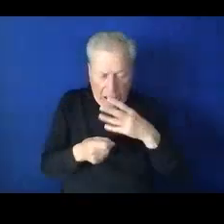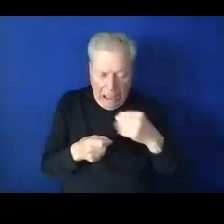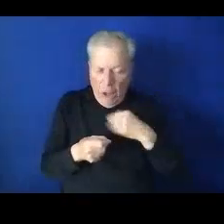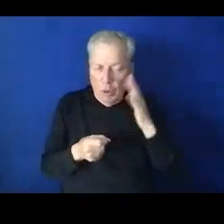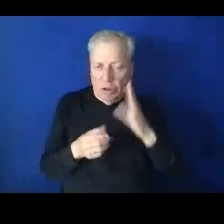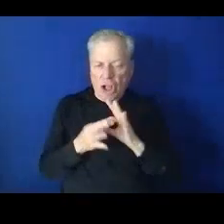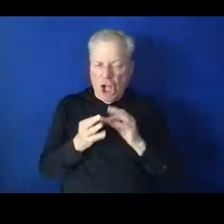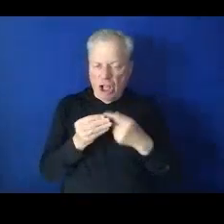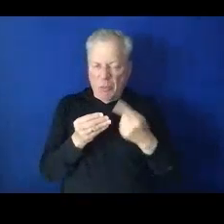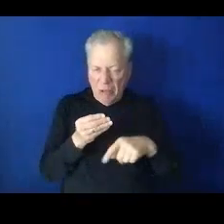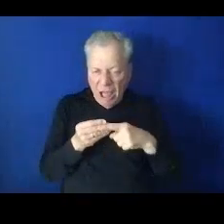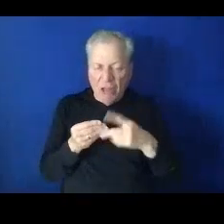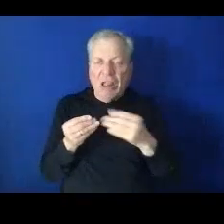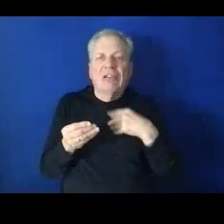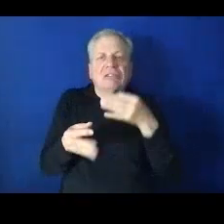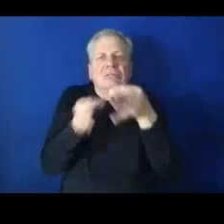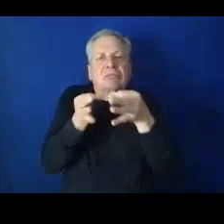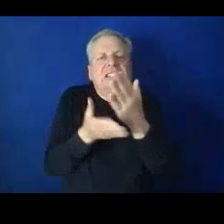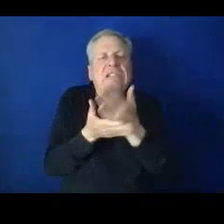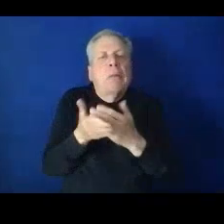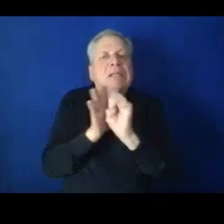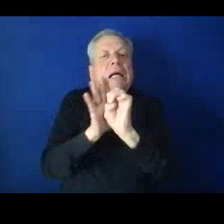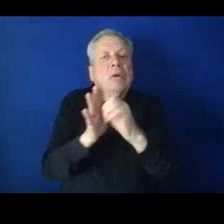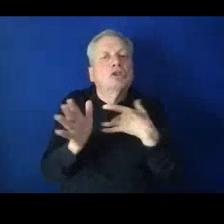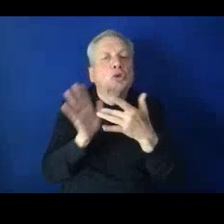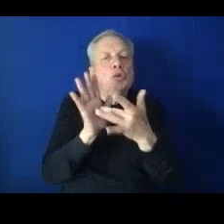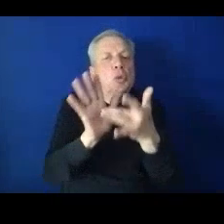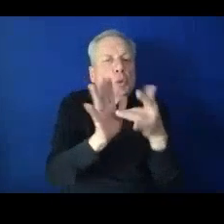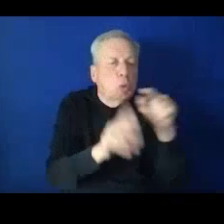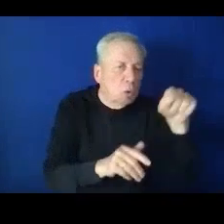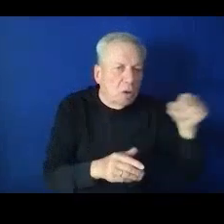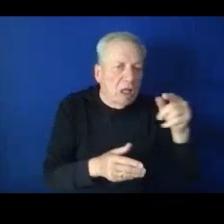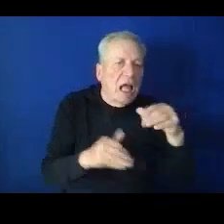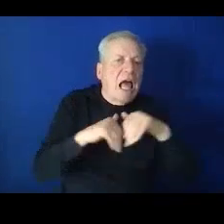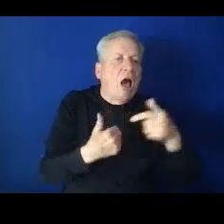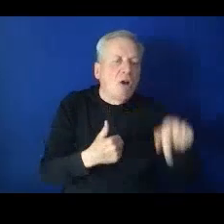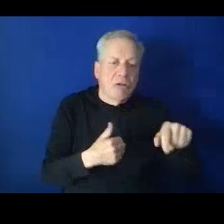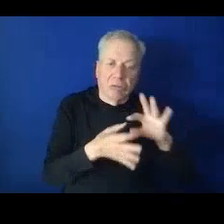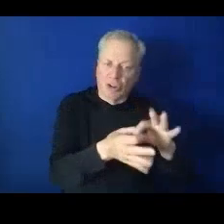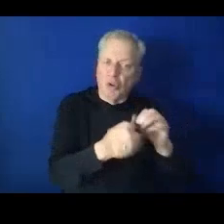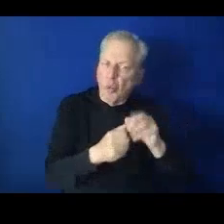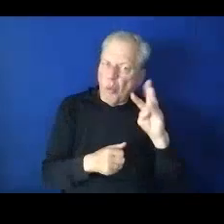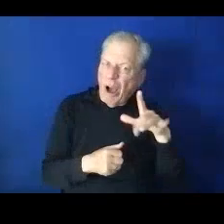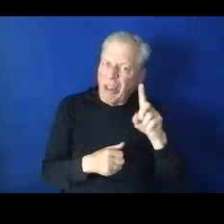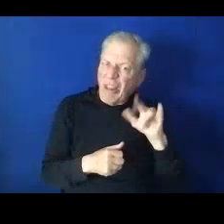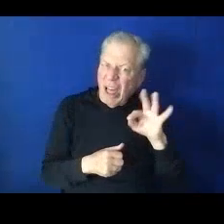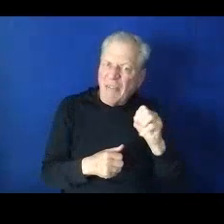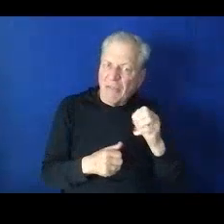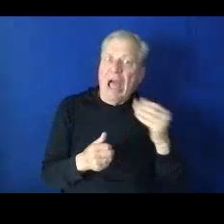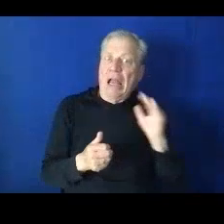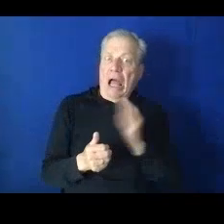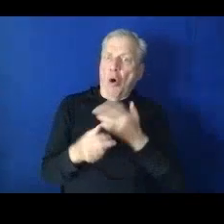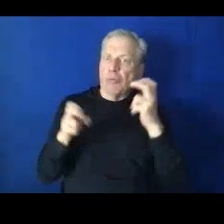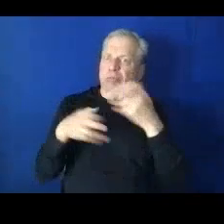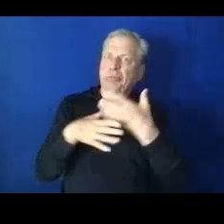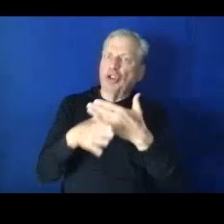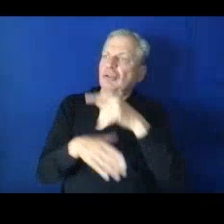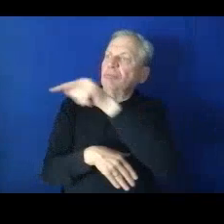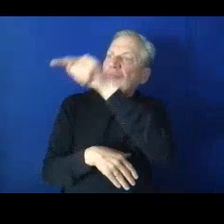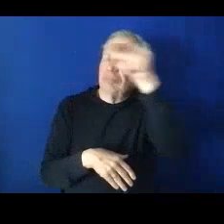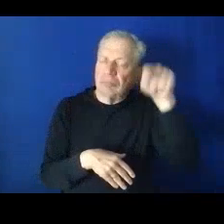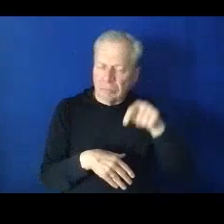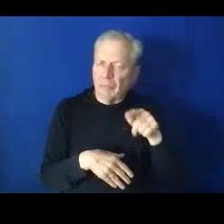some examples of how the park manages transboundary wildlife with our partners.